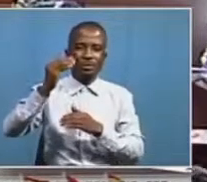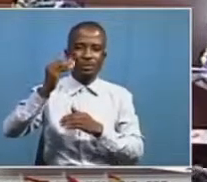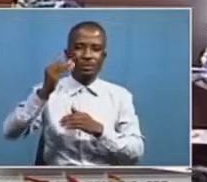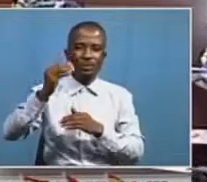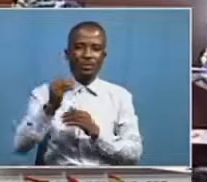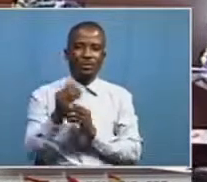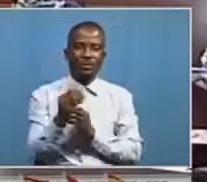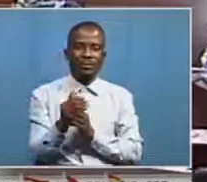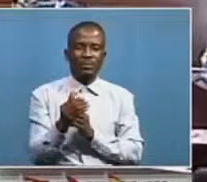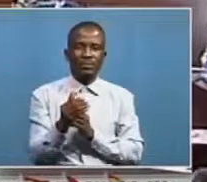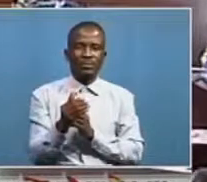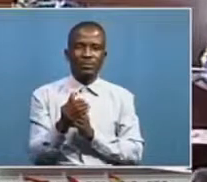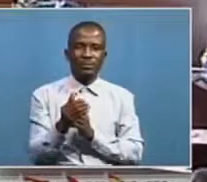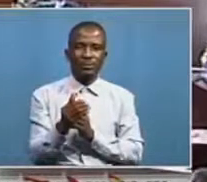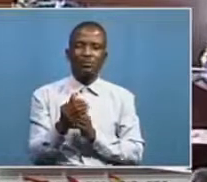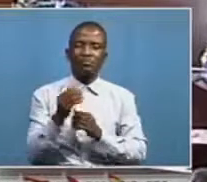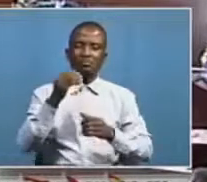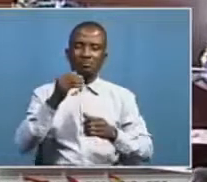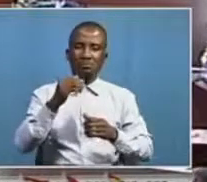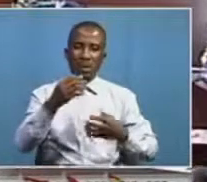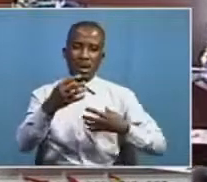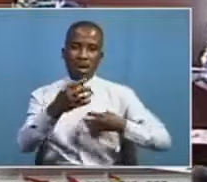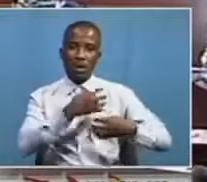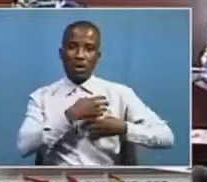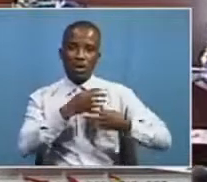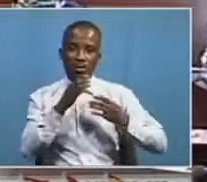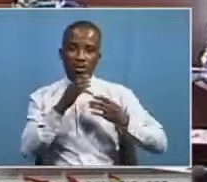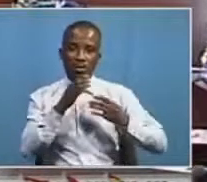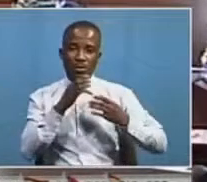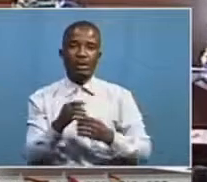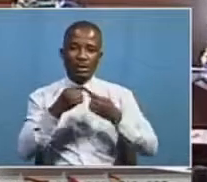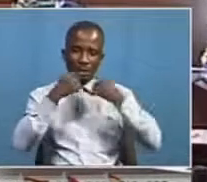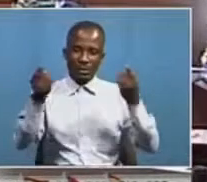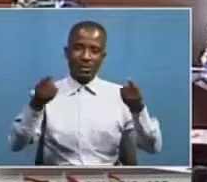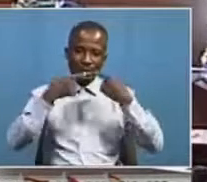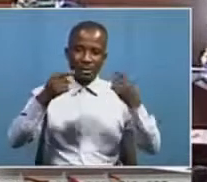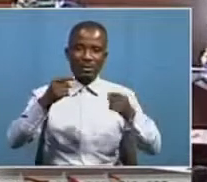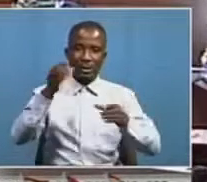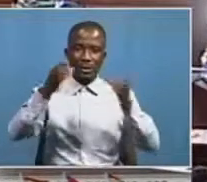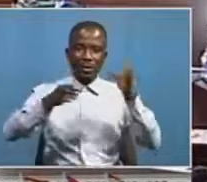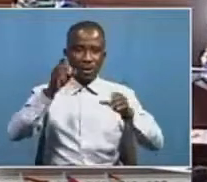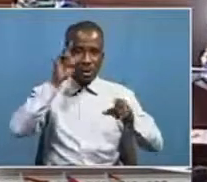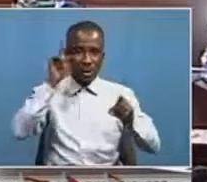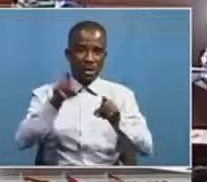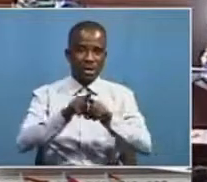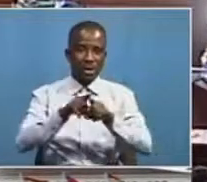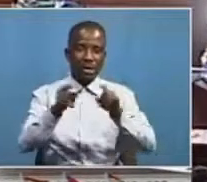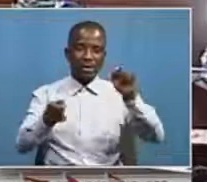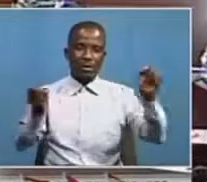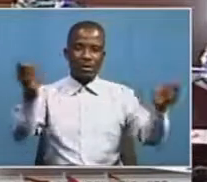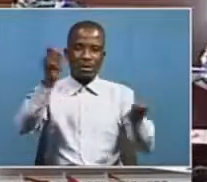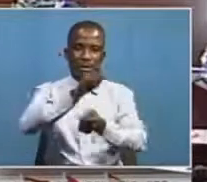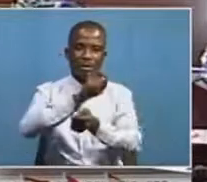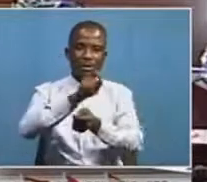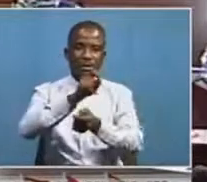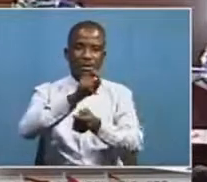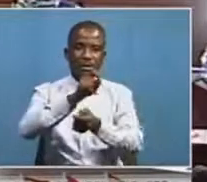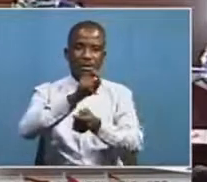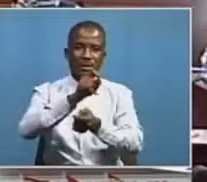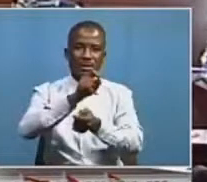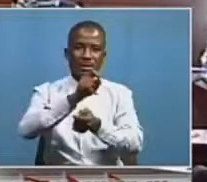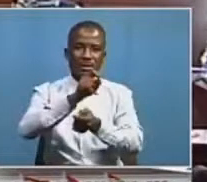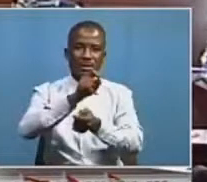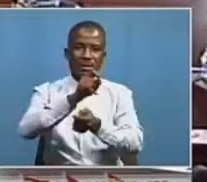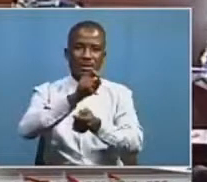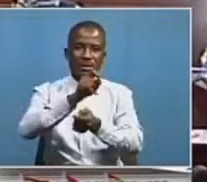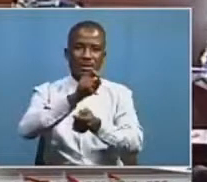The petitioner is making his claim, knowing that if the court agrees, the court will essentially change the true outcome of the election. In